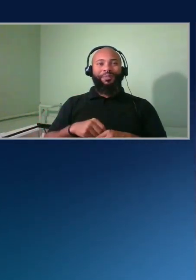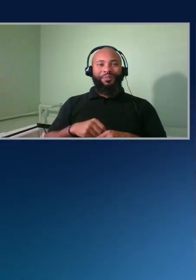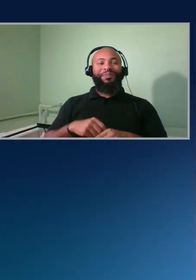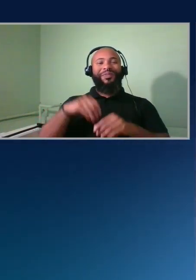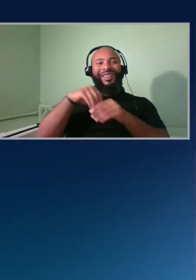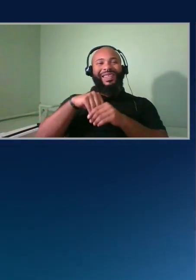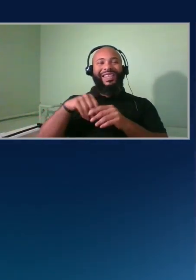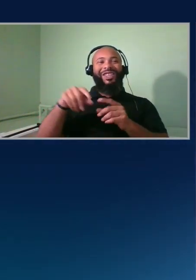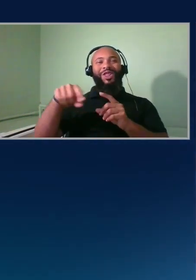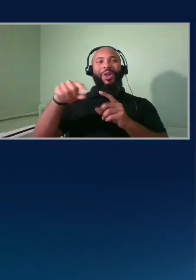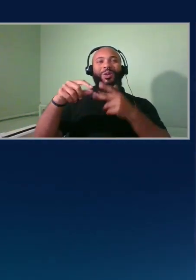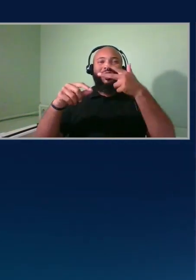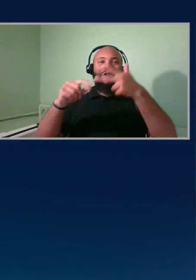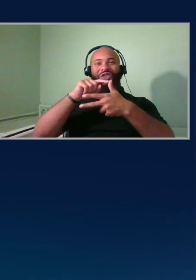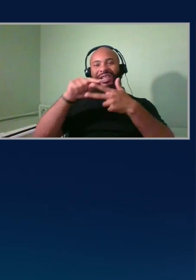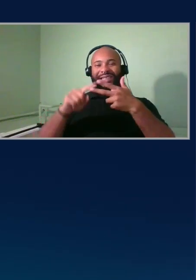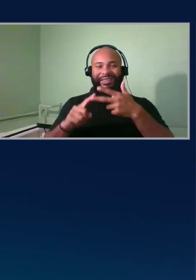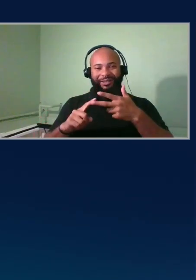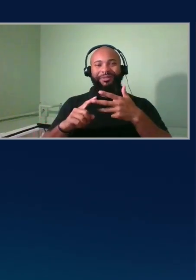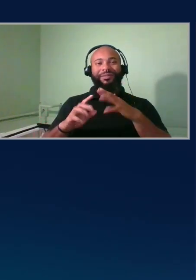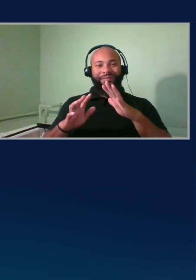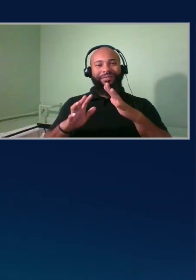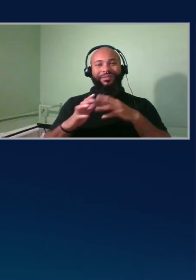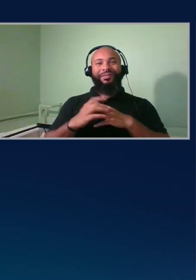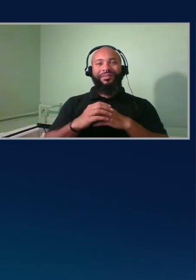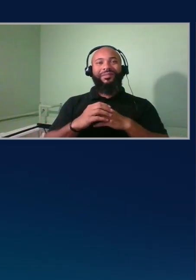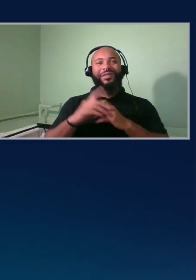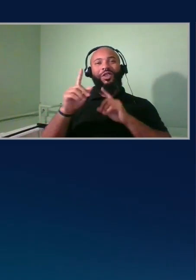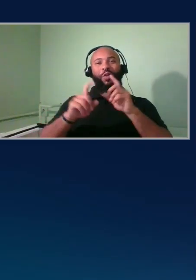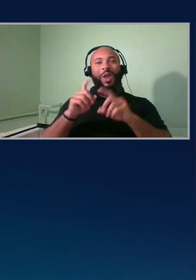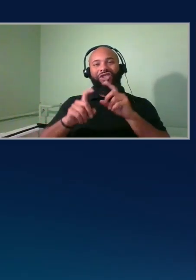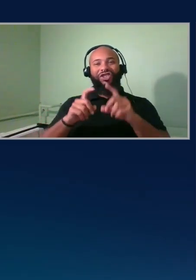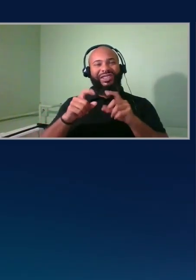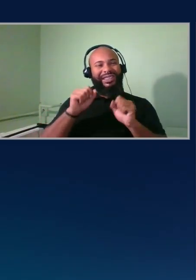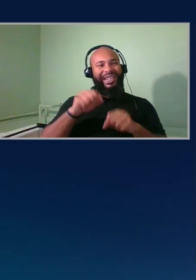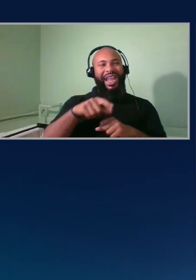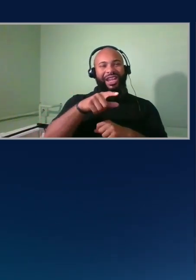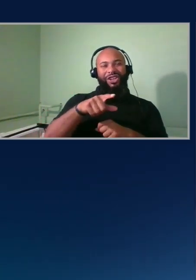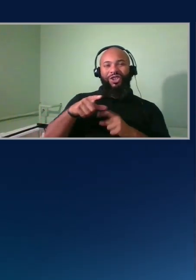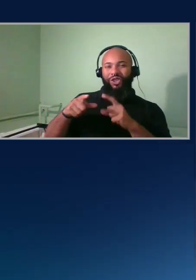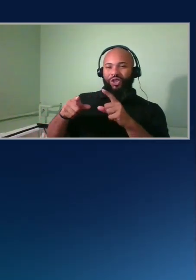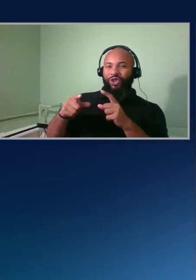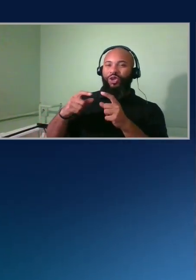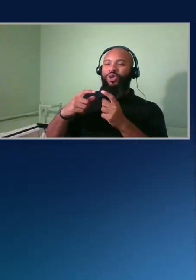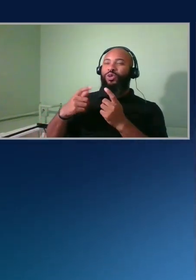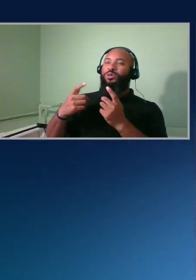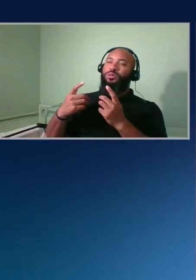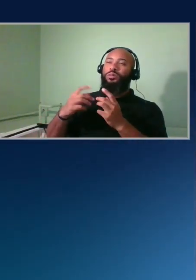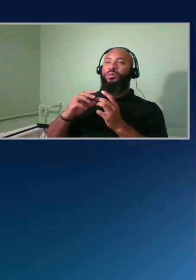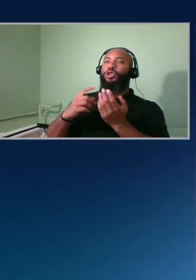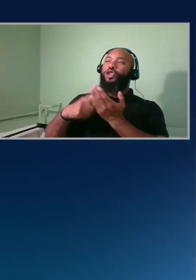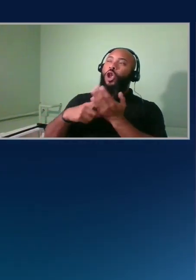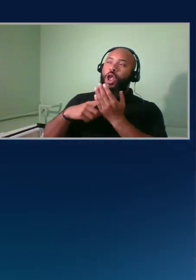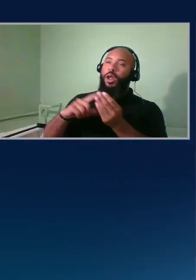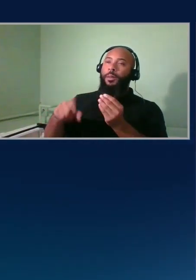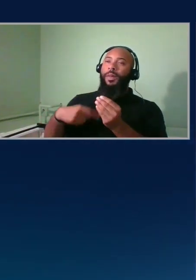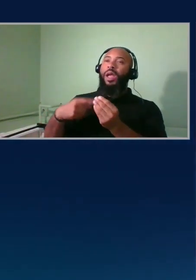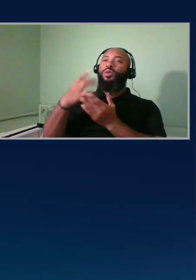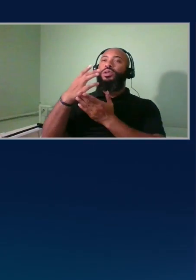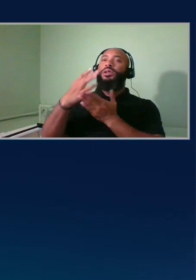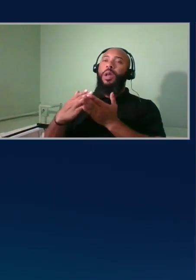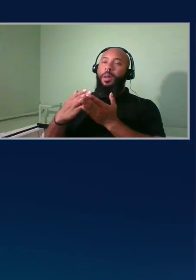Amazon Q. Yes. In those three questions, can you at least talk about some of the